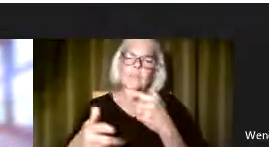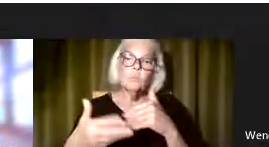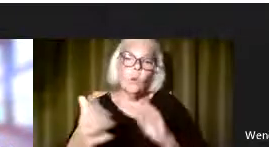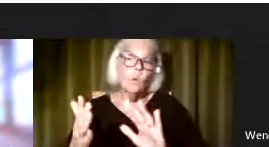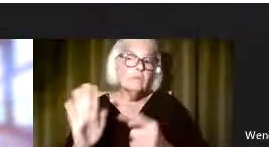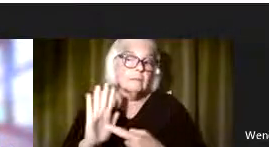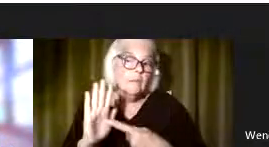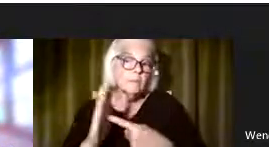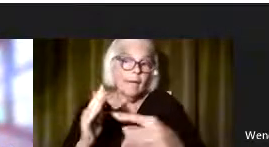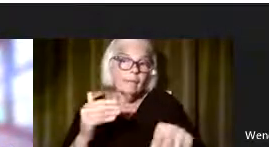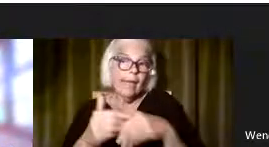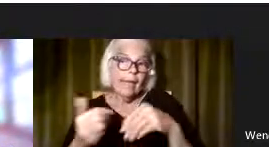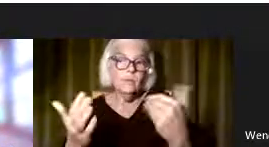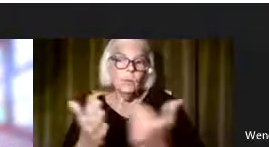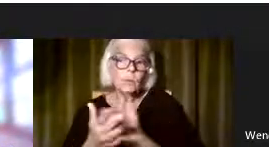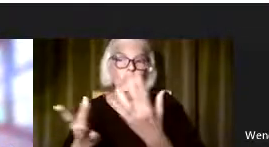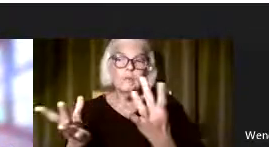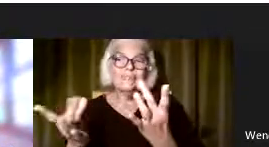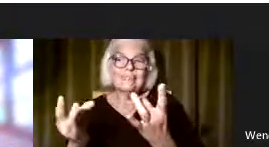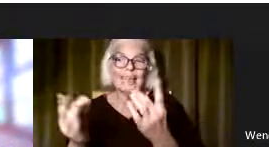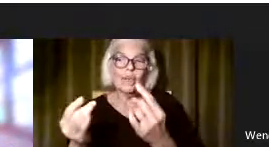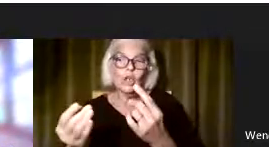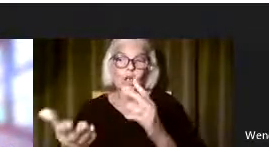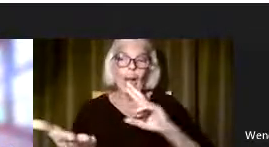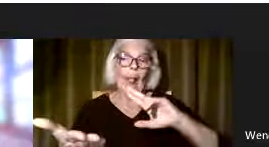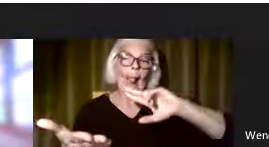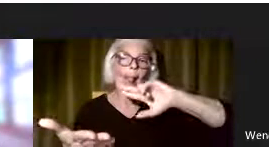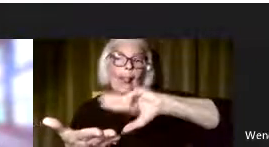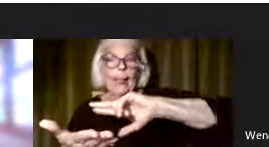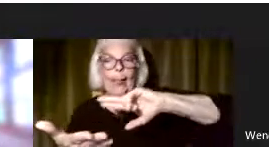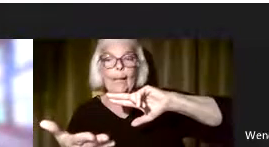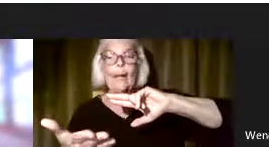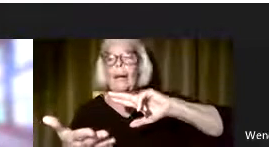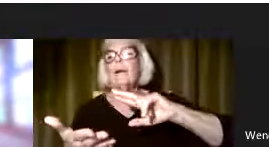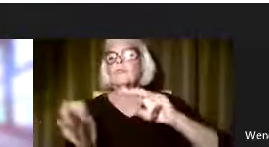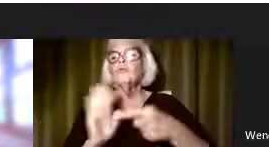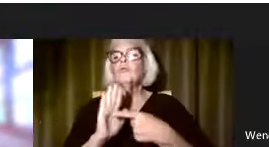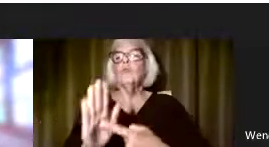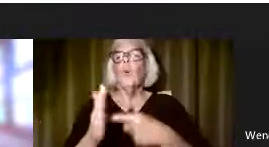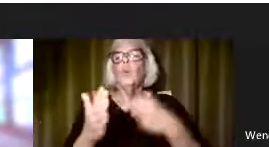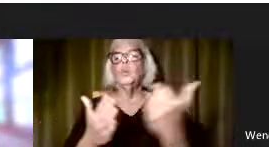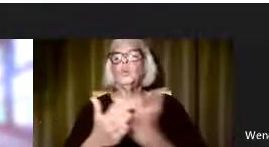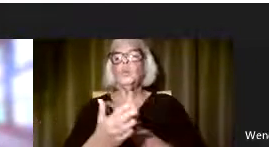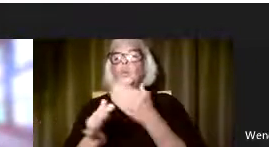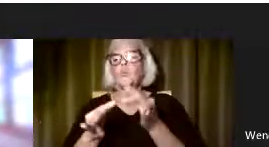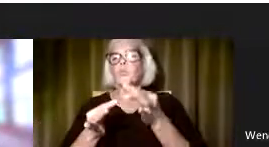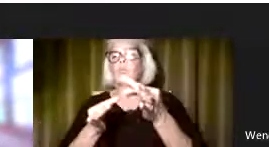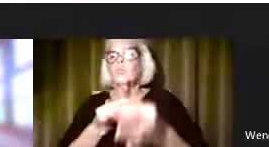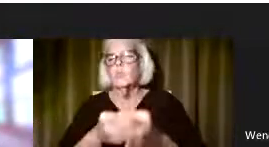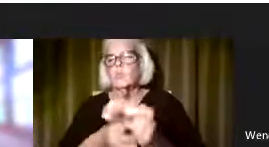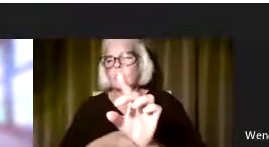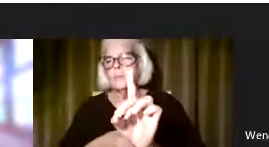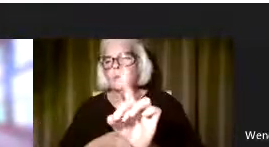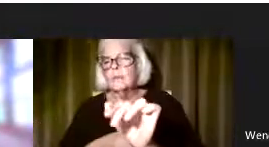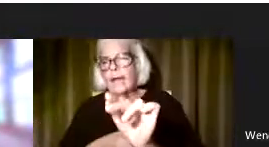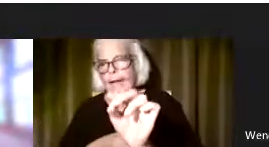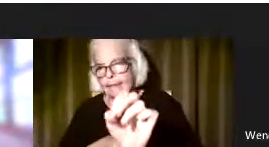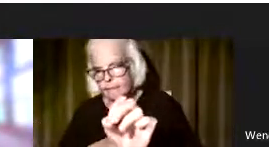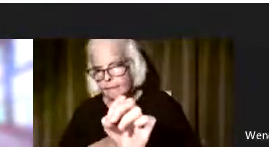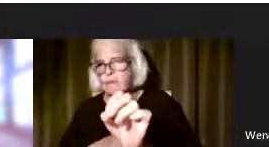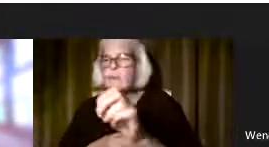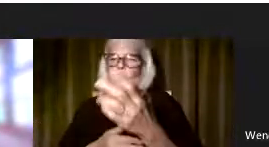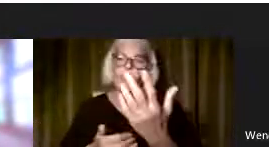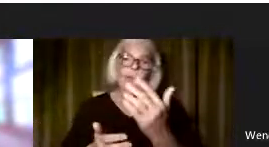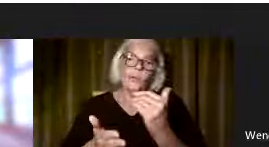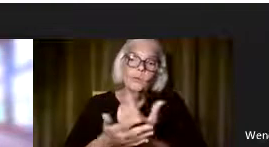that comes with the box that explains that there's been an expiration extension. We're doing our best to communicate